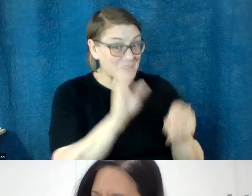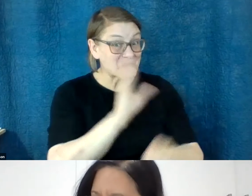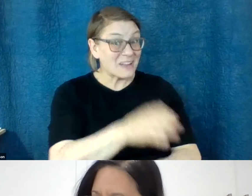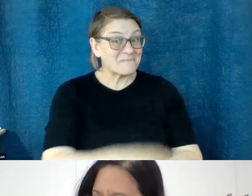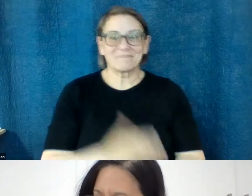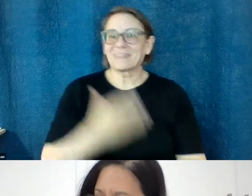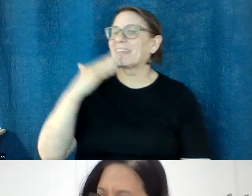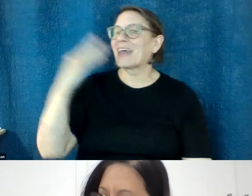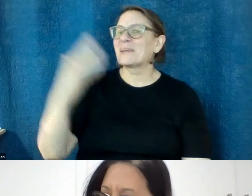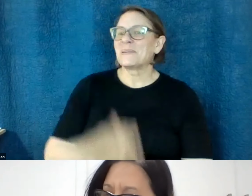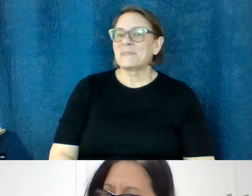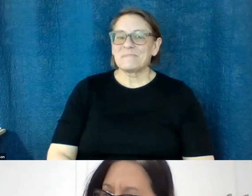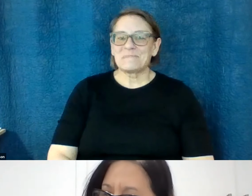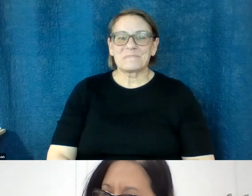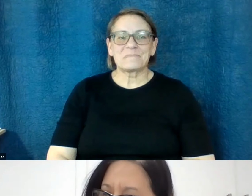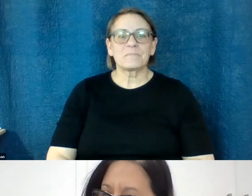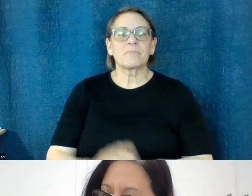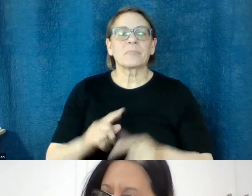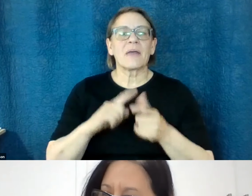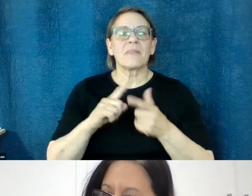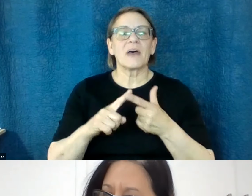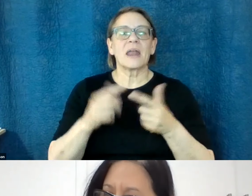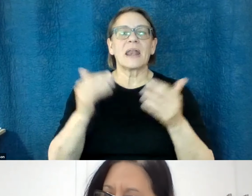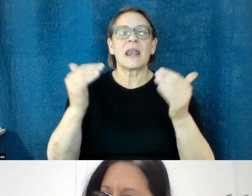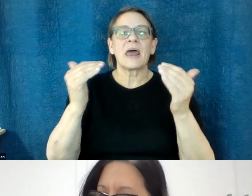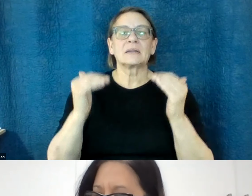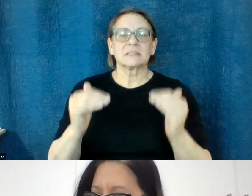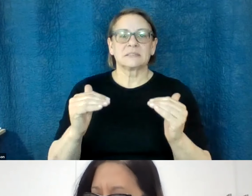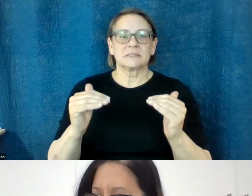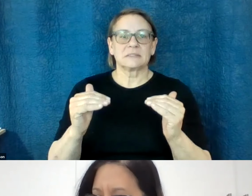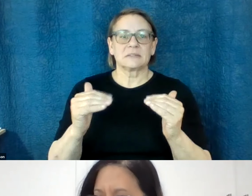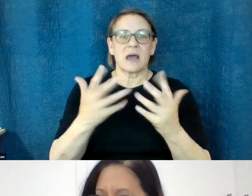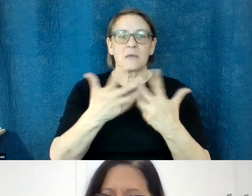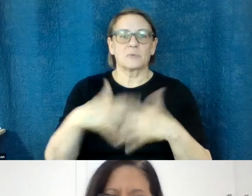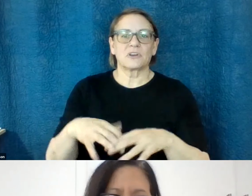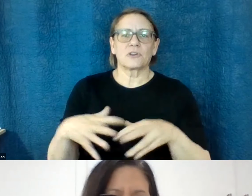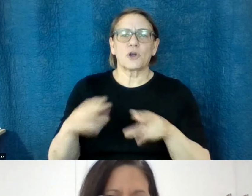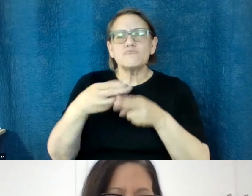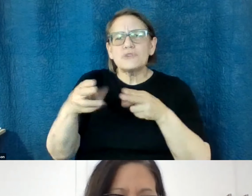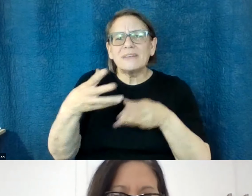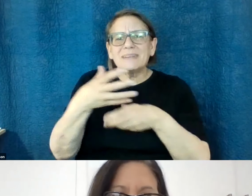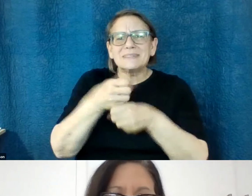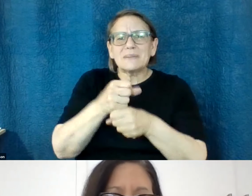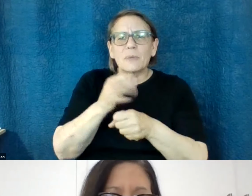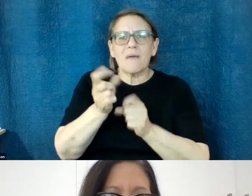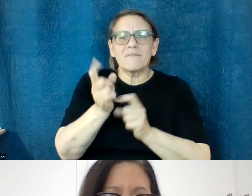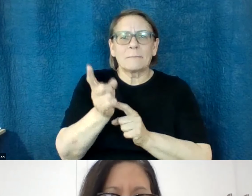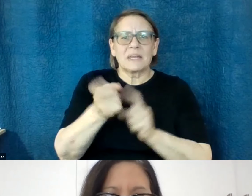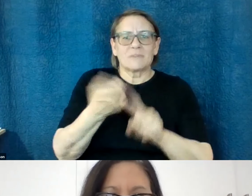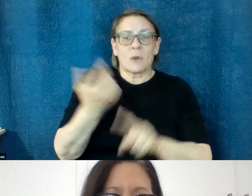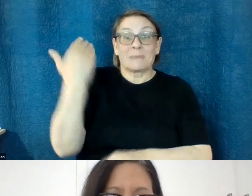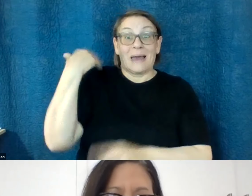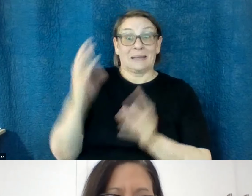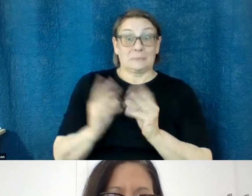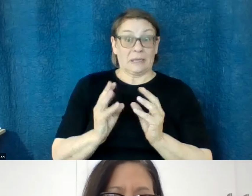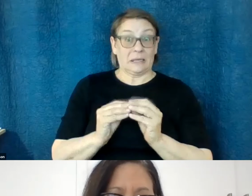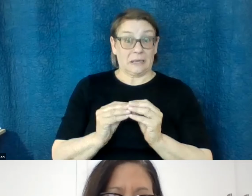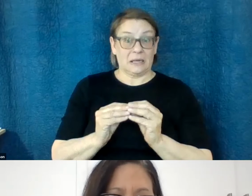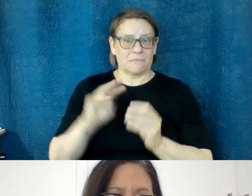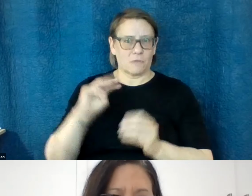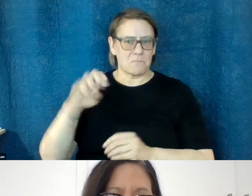Thank you. And then next, I put together a brief summary of the meeting minutes from the last meeting we had, the